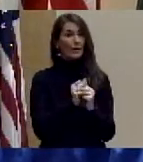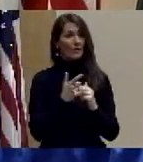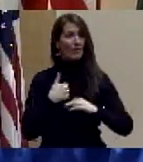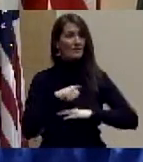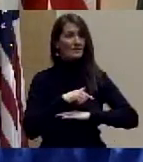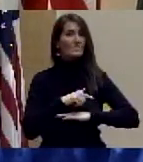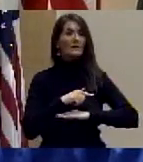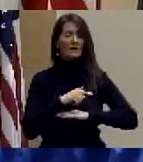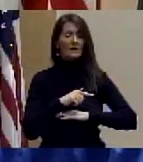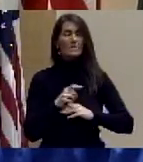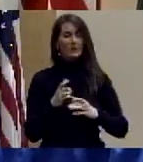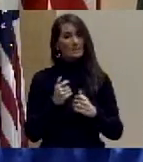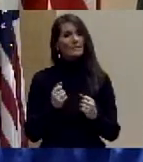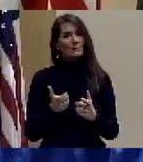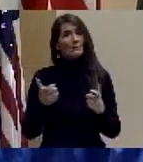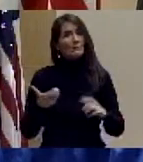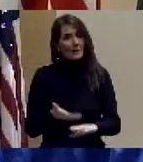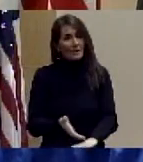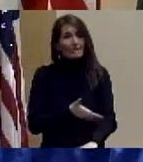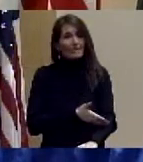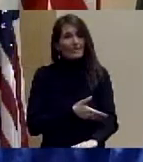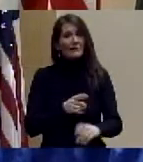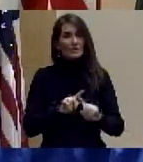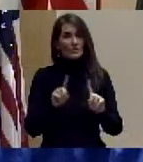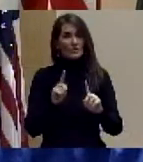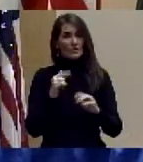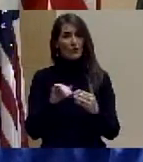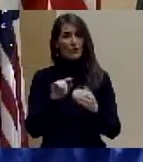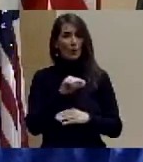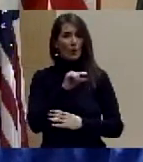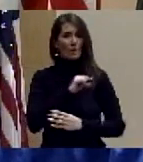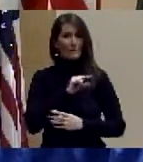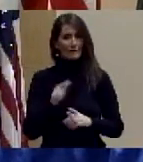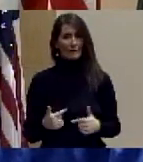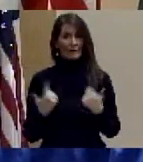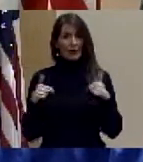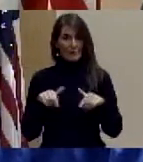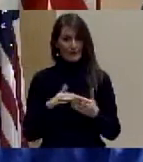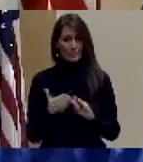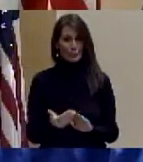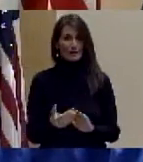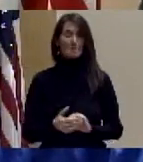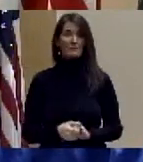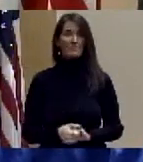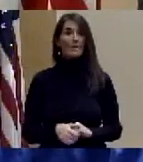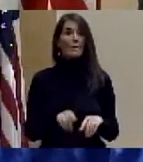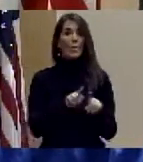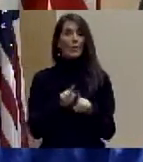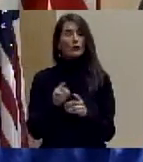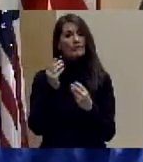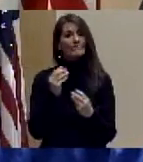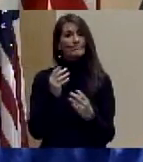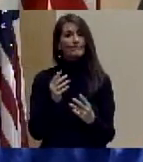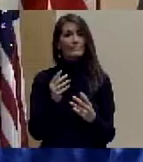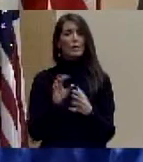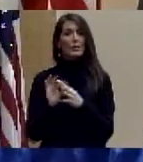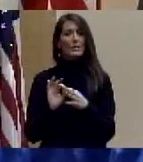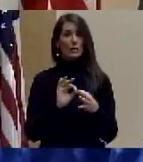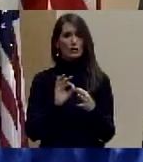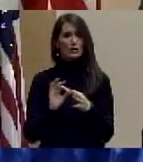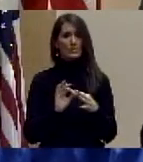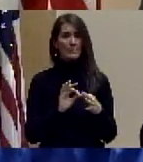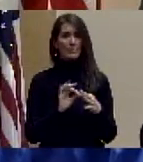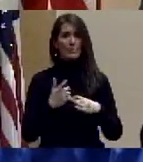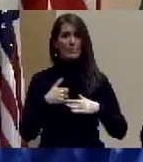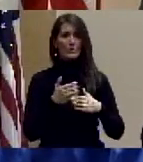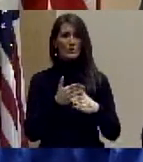makes such a difference in the quality of life of this community. I also acknowledge the relationships that we